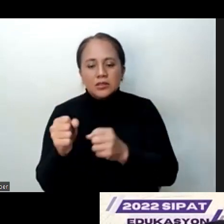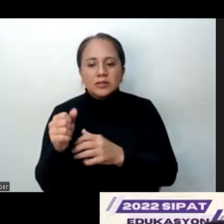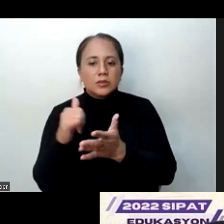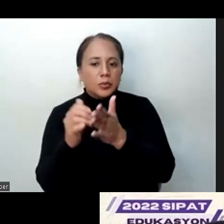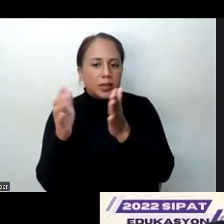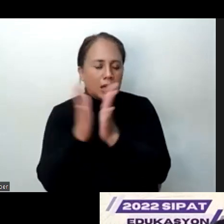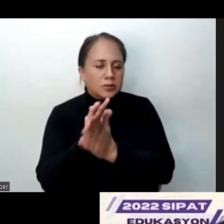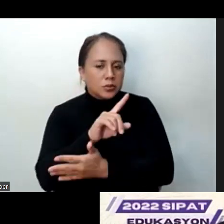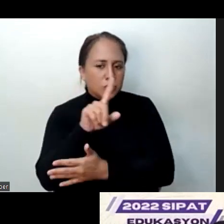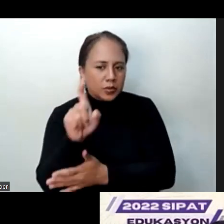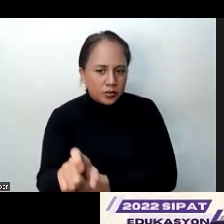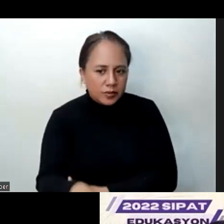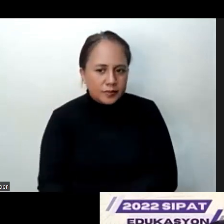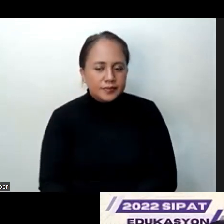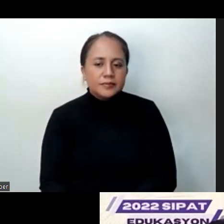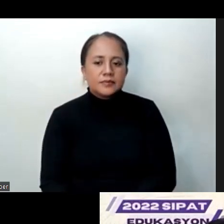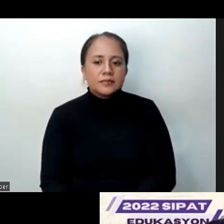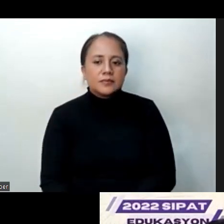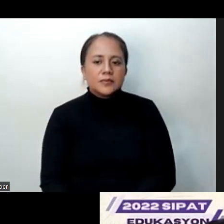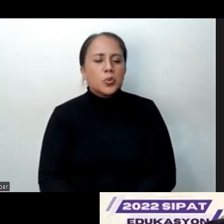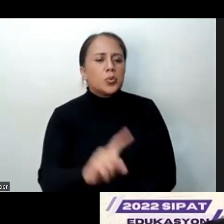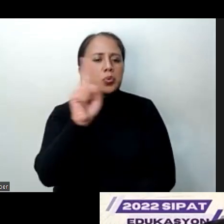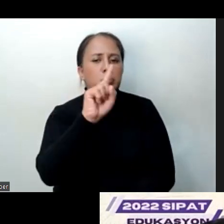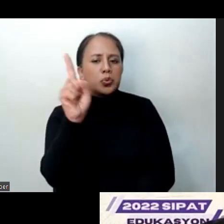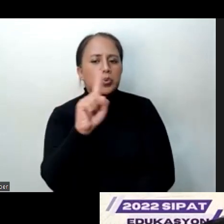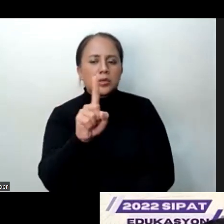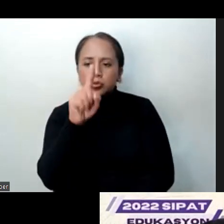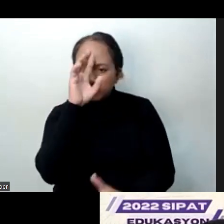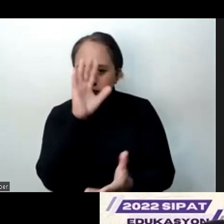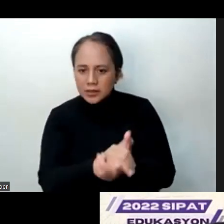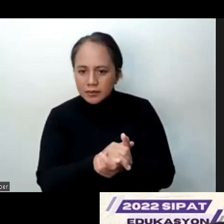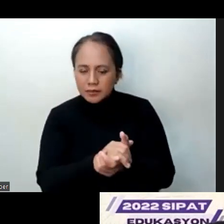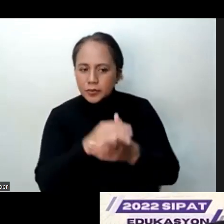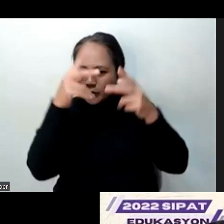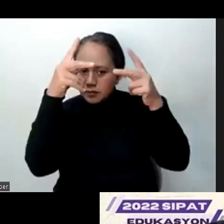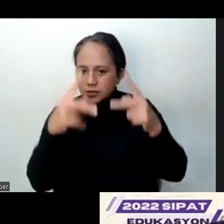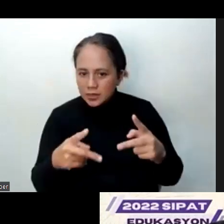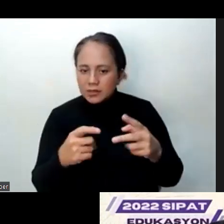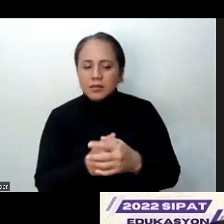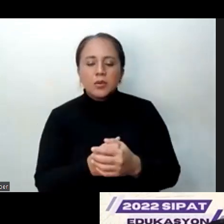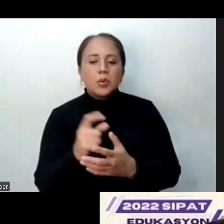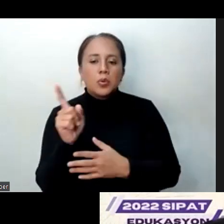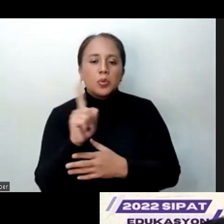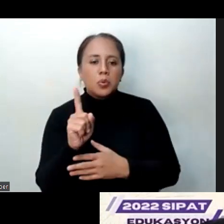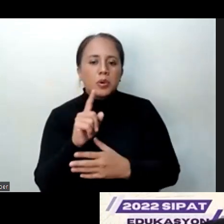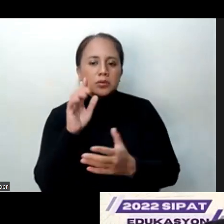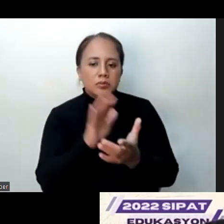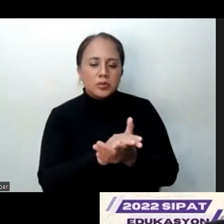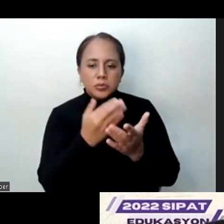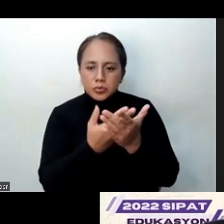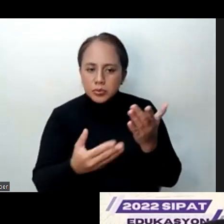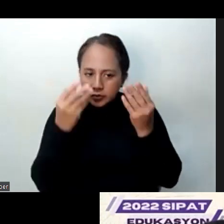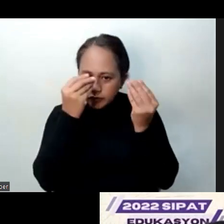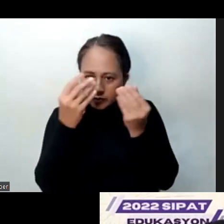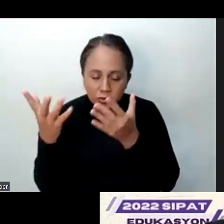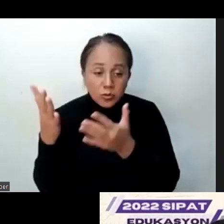the questions na ano yung mga pinapaniwalaan yung sites? Ano yung pinapaniwalaan yung sources of